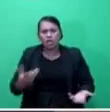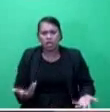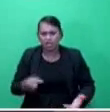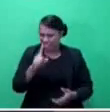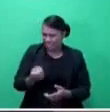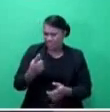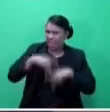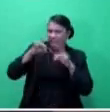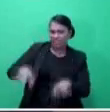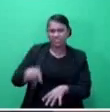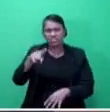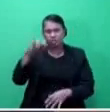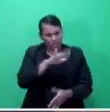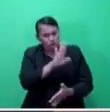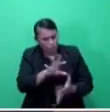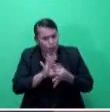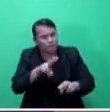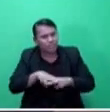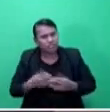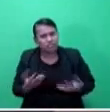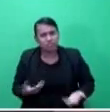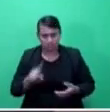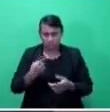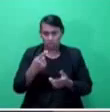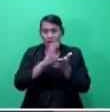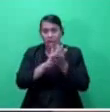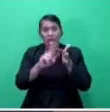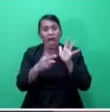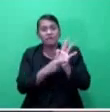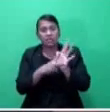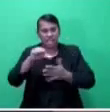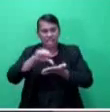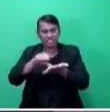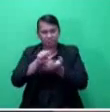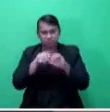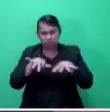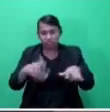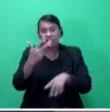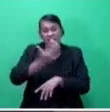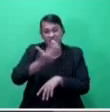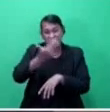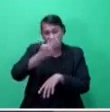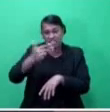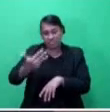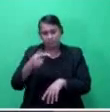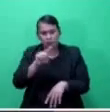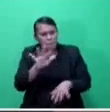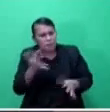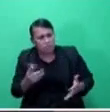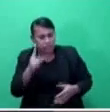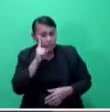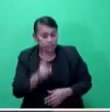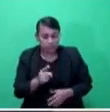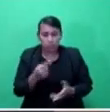children of our members. The first HIV and AIDS case in Fiji was 1989. Maybe Honorable Nawekula thinks Ratumara government